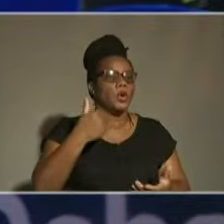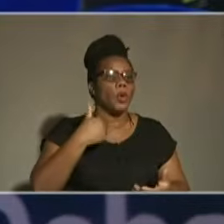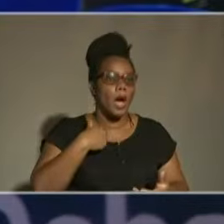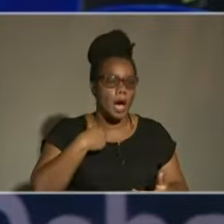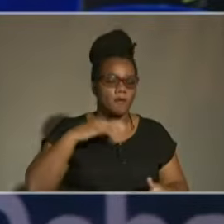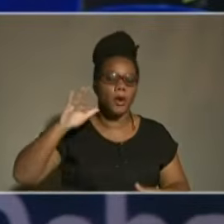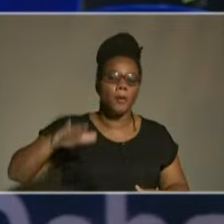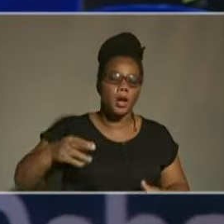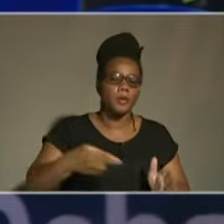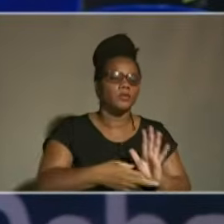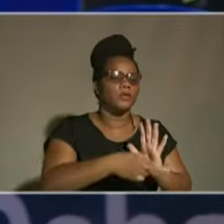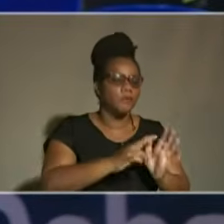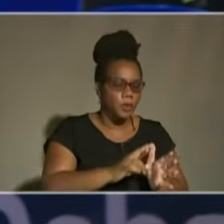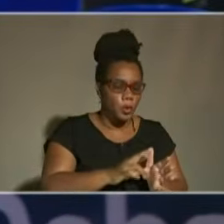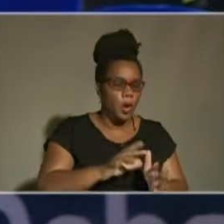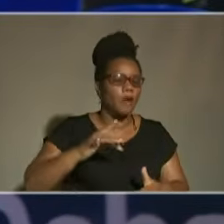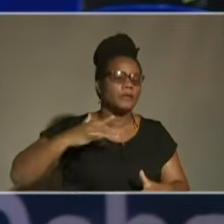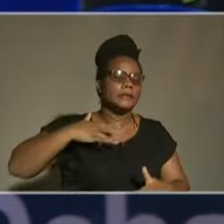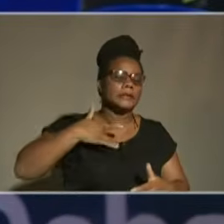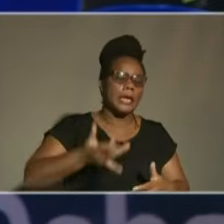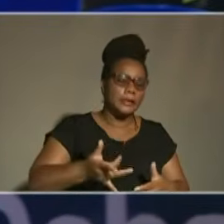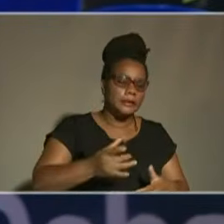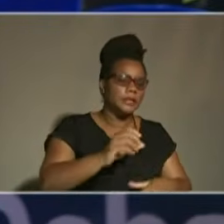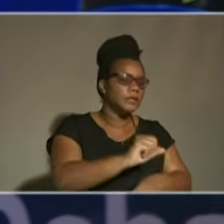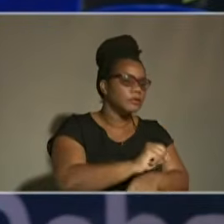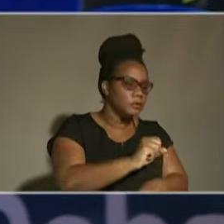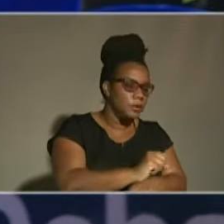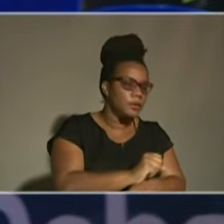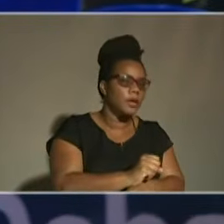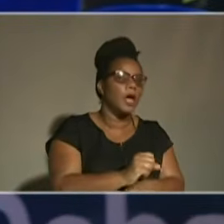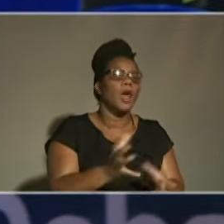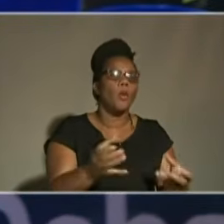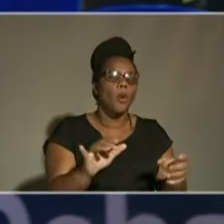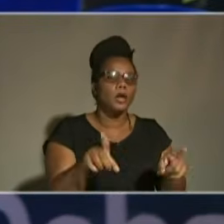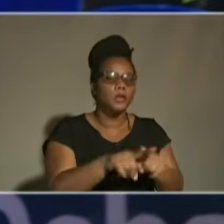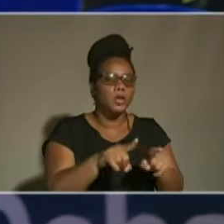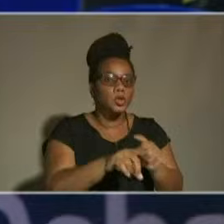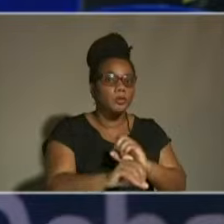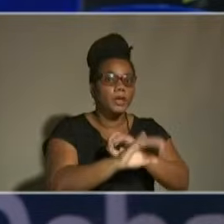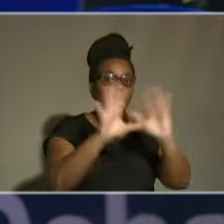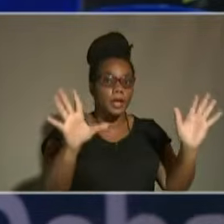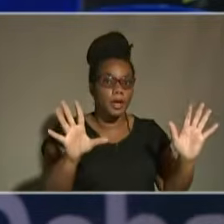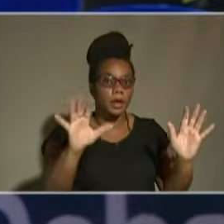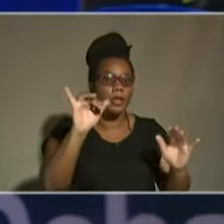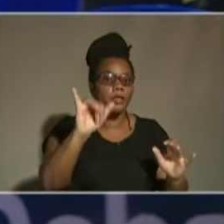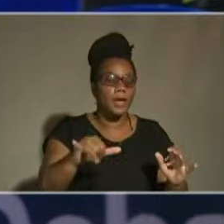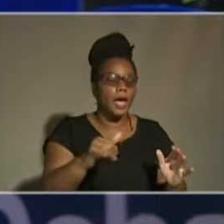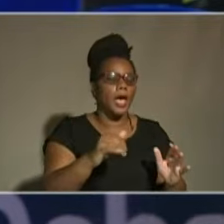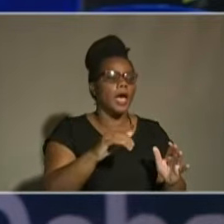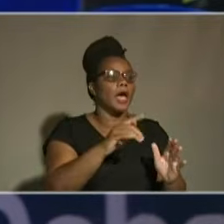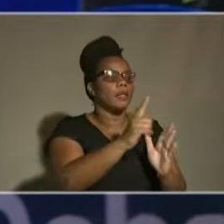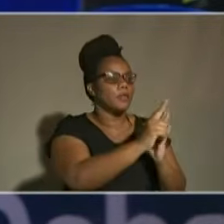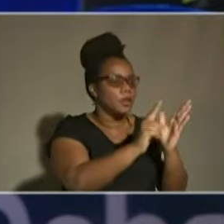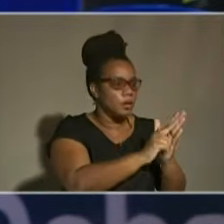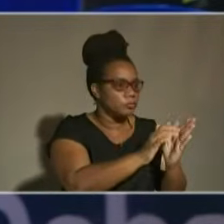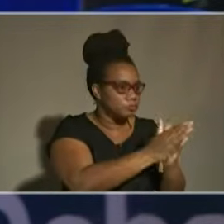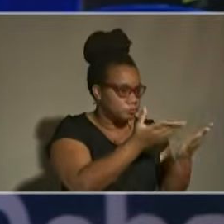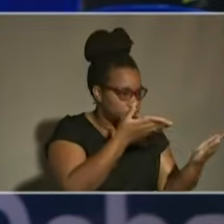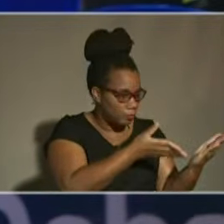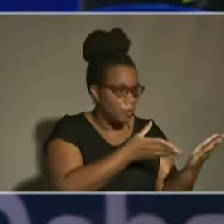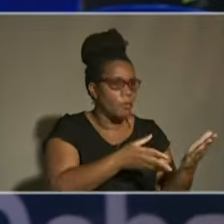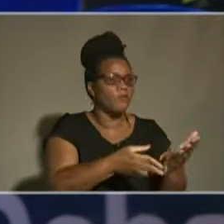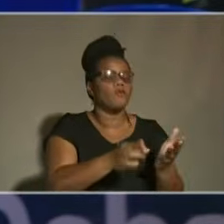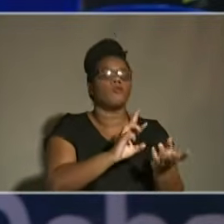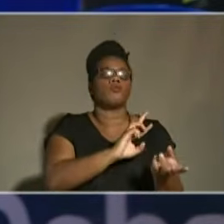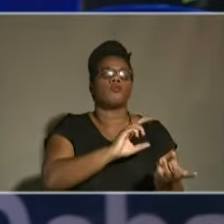of sensitive positions. And I want to be also very clear that the constitutional reform process that we have put in